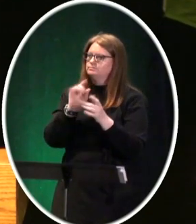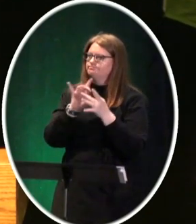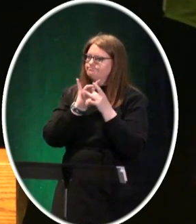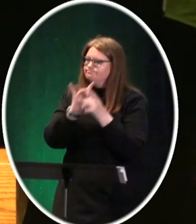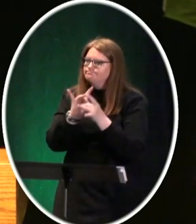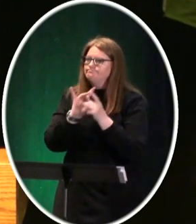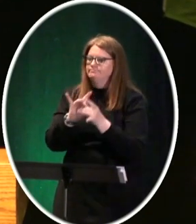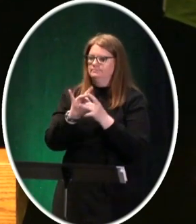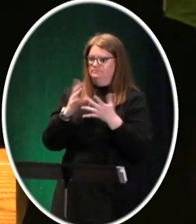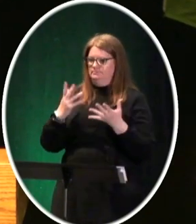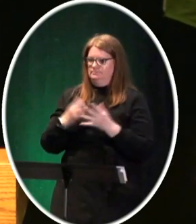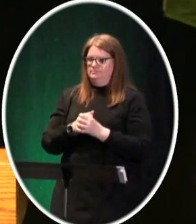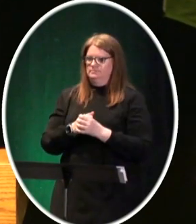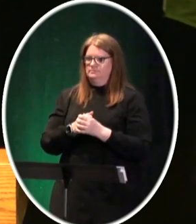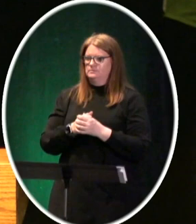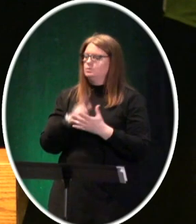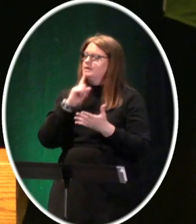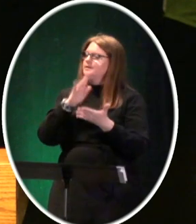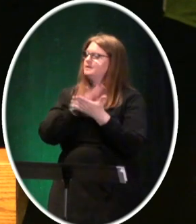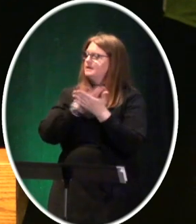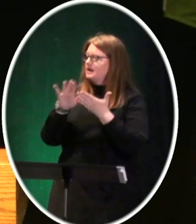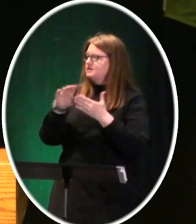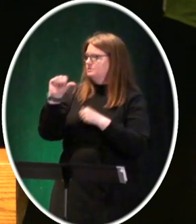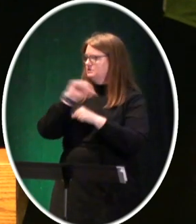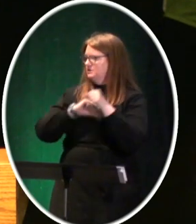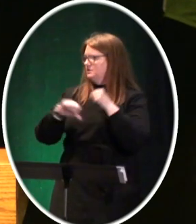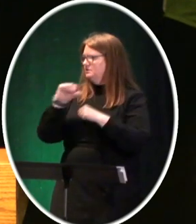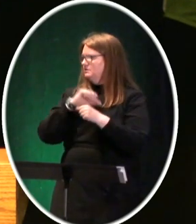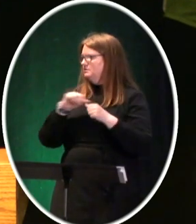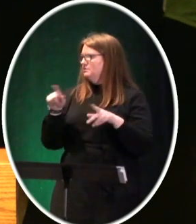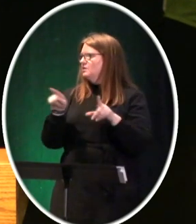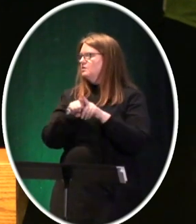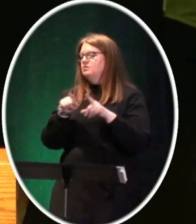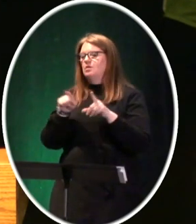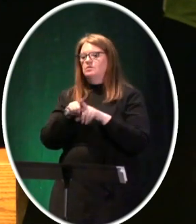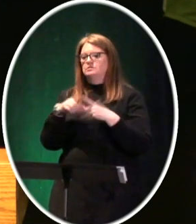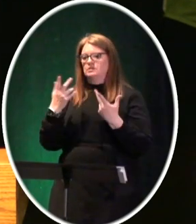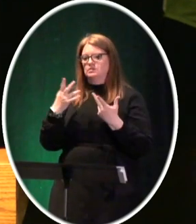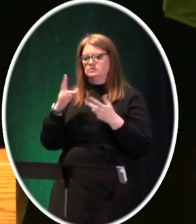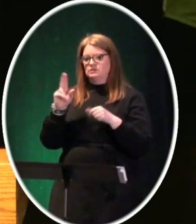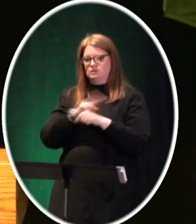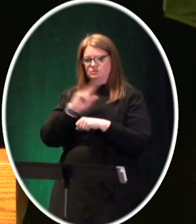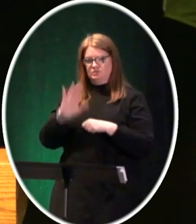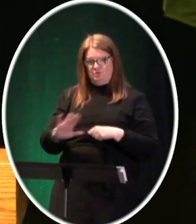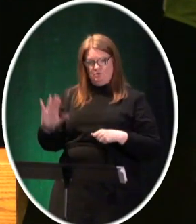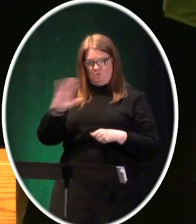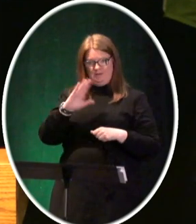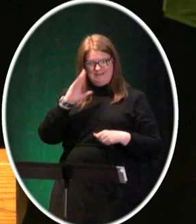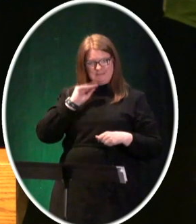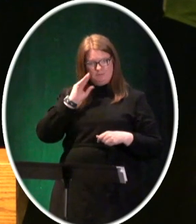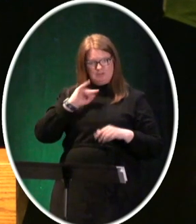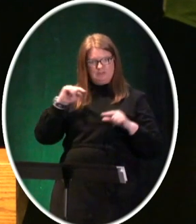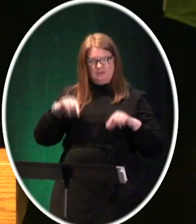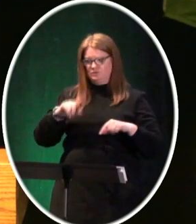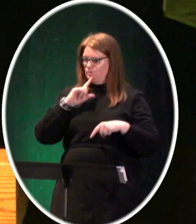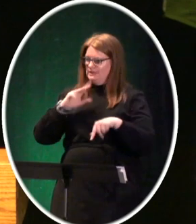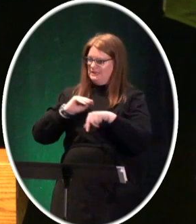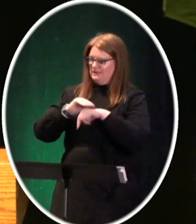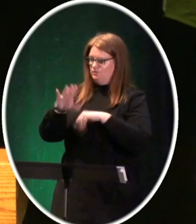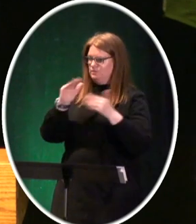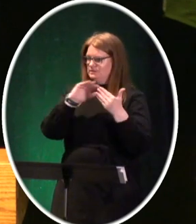may go, to be kind to one another, and to call upon your experiences at BSC to make a difference in your